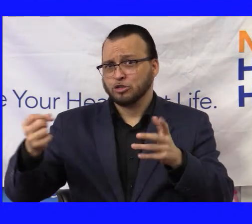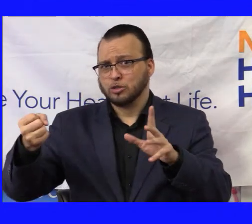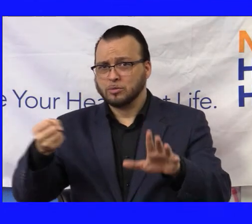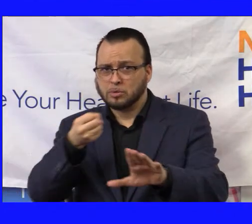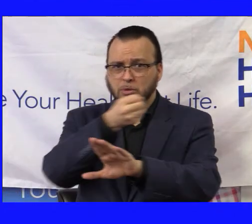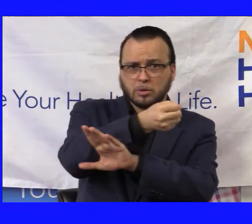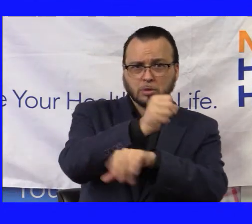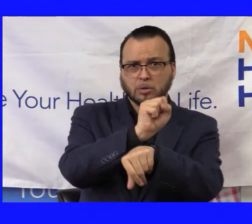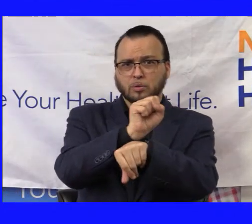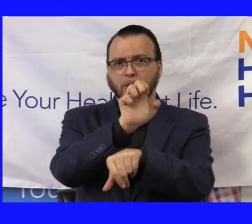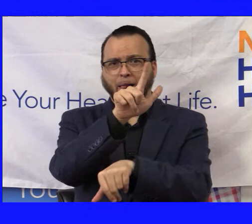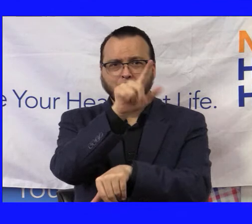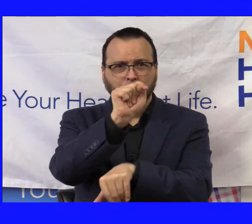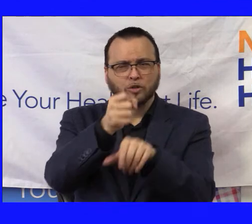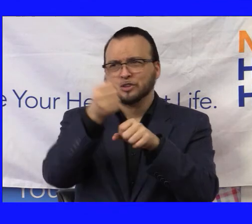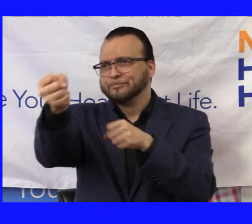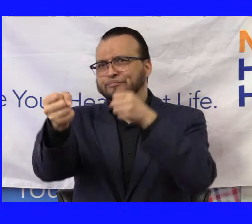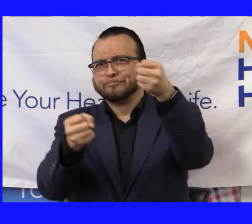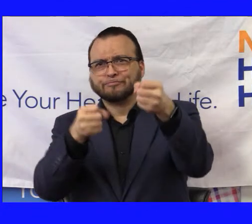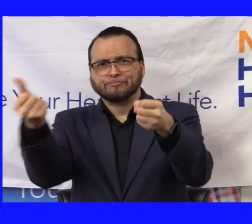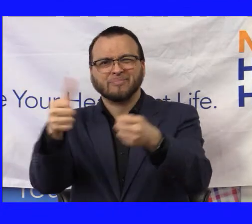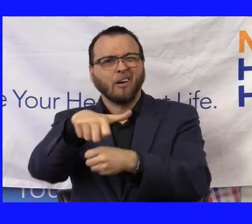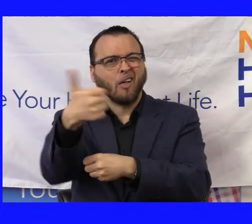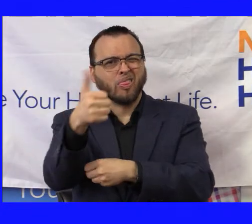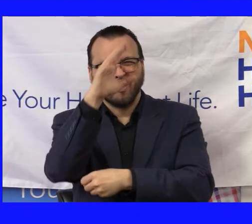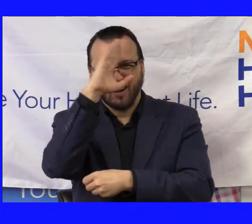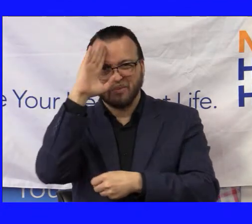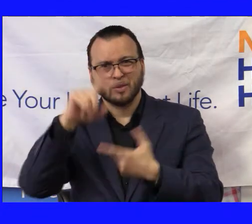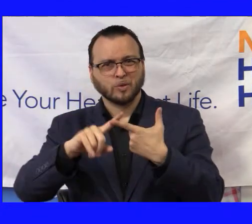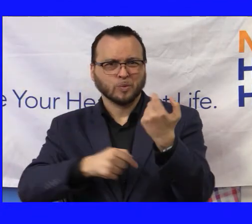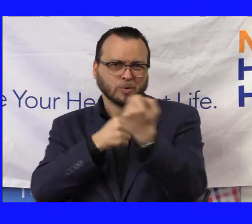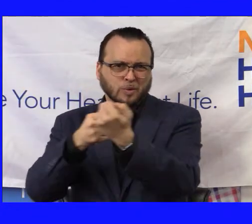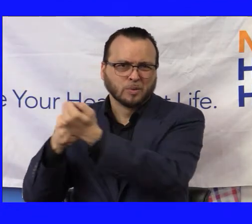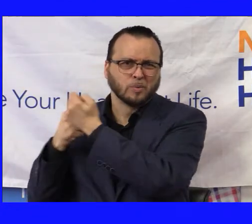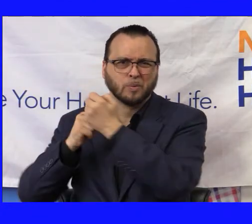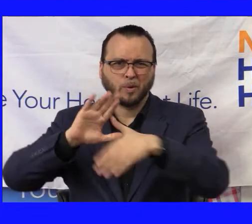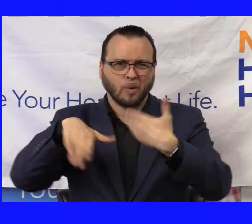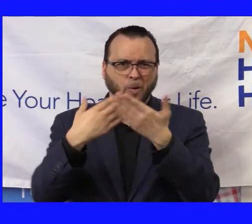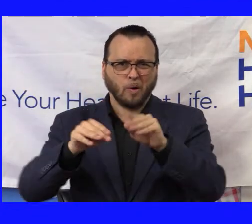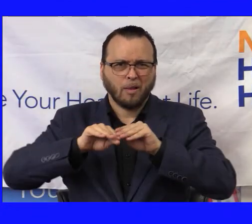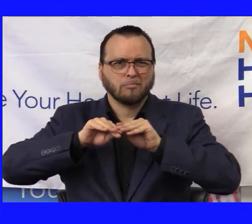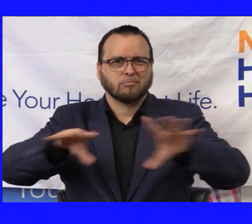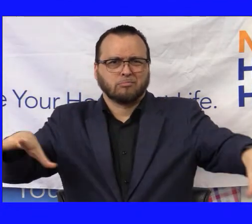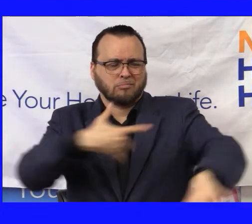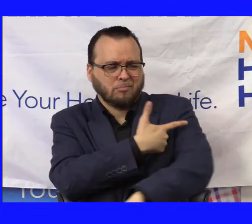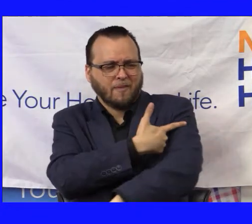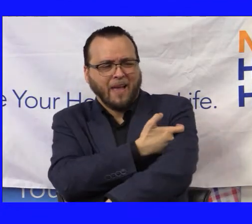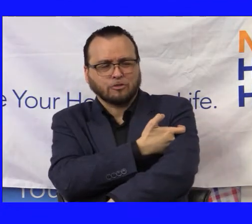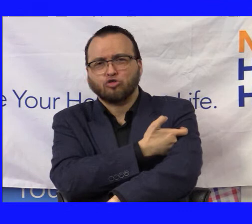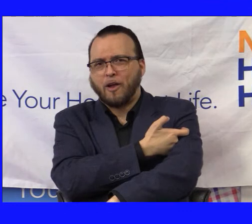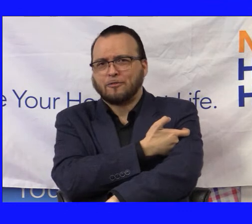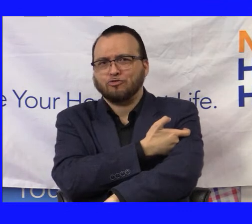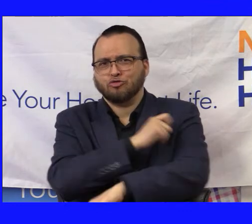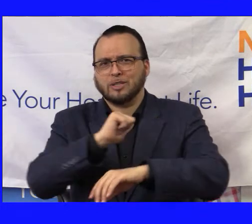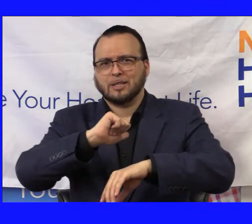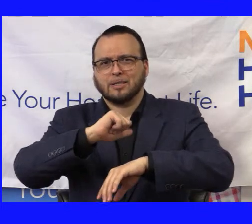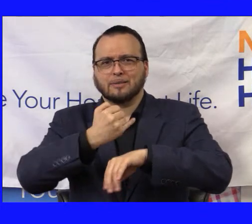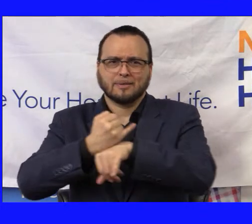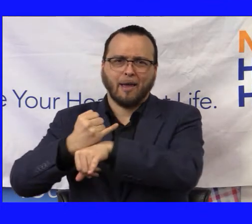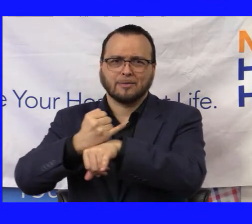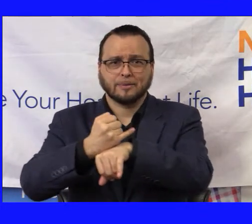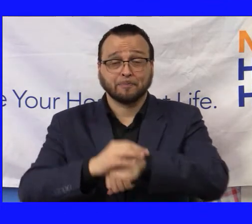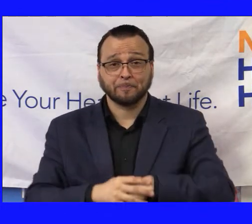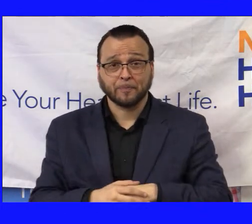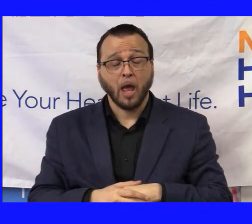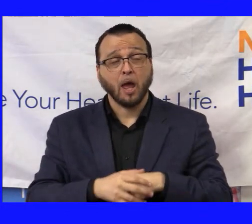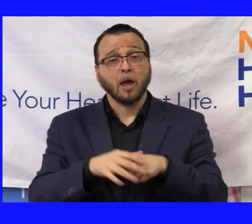realigned to work in Elmhurst and other hospitals to support the kickoff of the COVID vaccination clinics. And